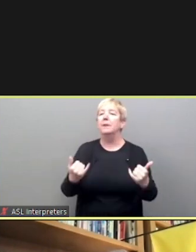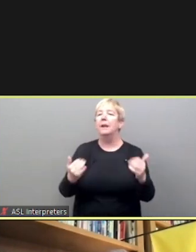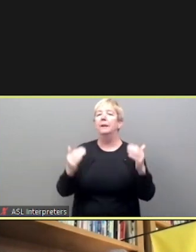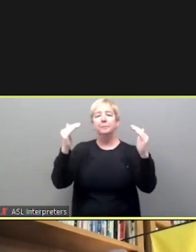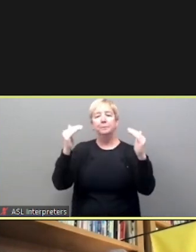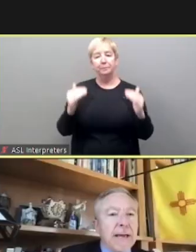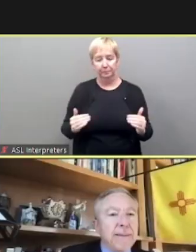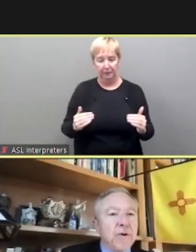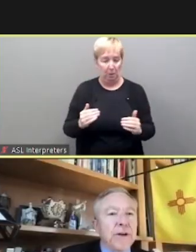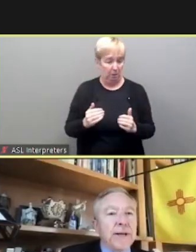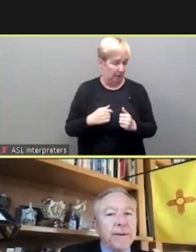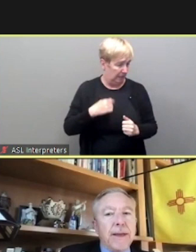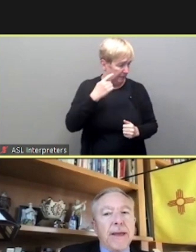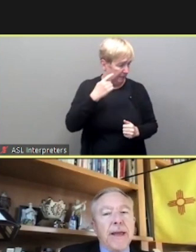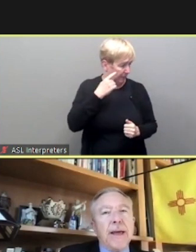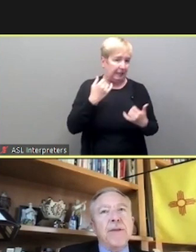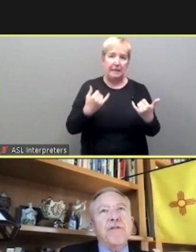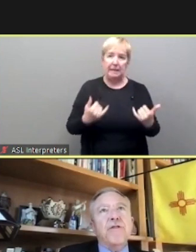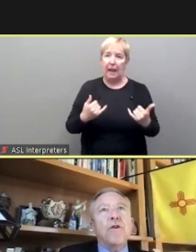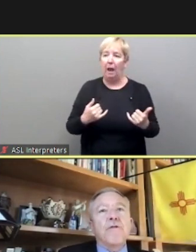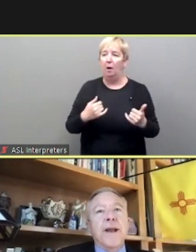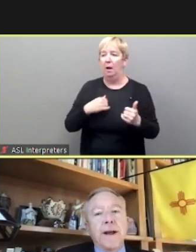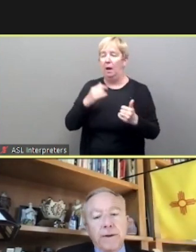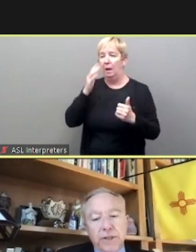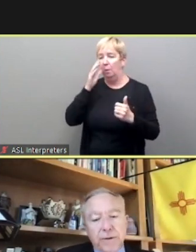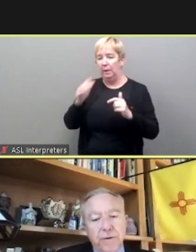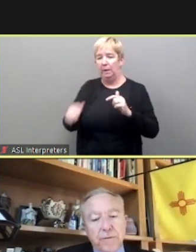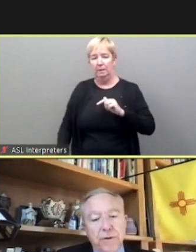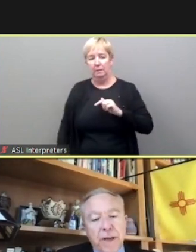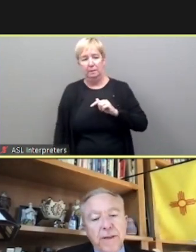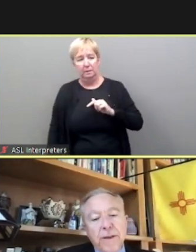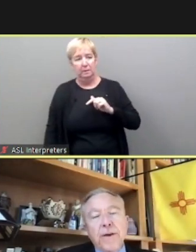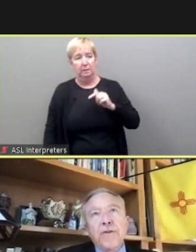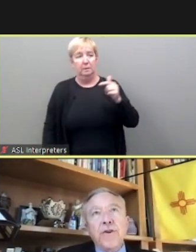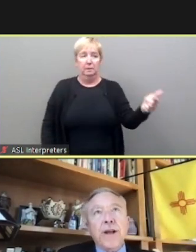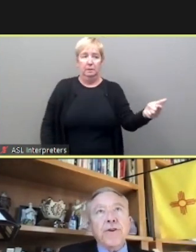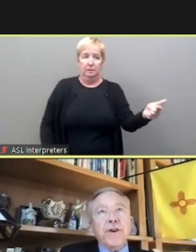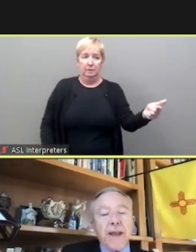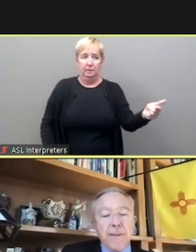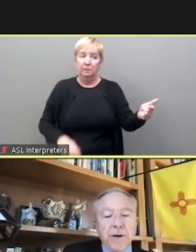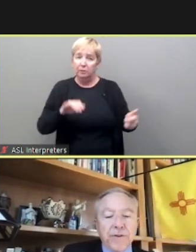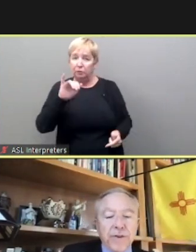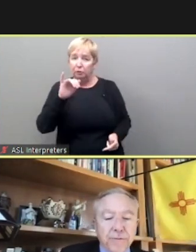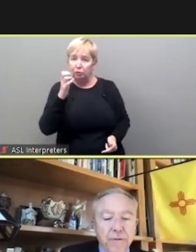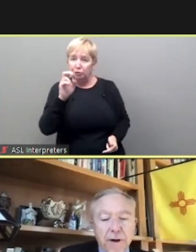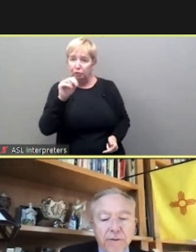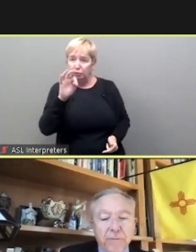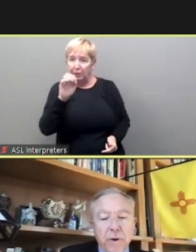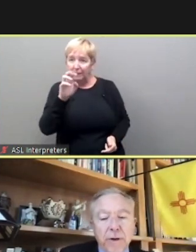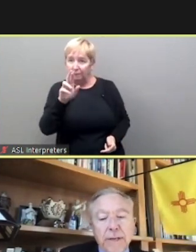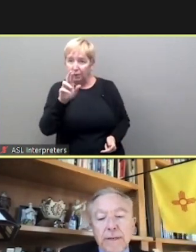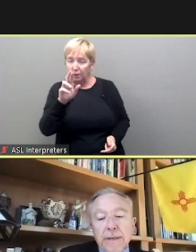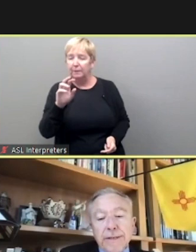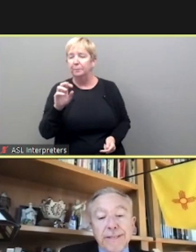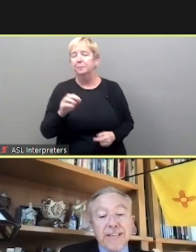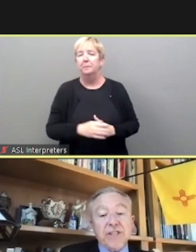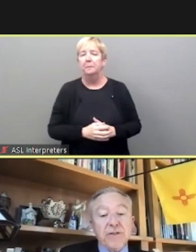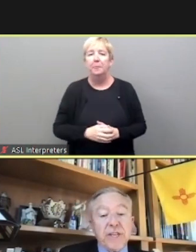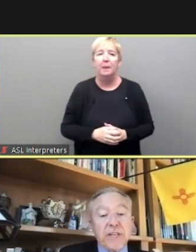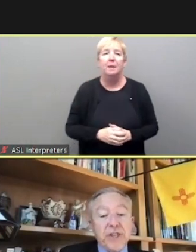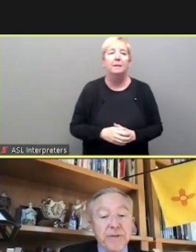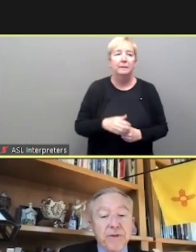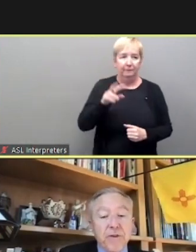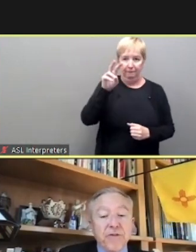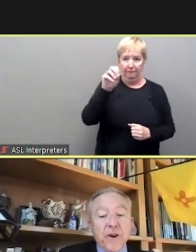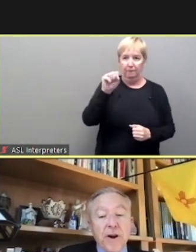With that, I am going to hand this over now. And Jennifer, if you turn on your camera to Jennifer Vosberg, she's the